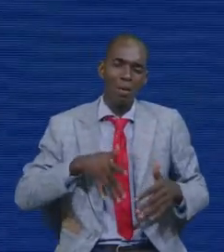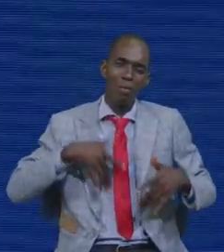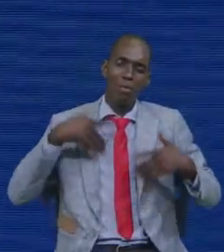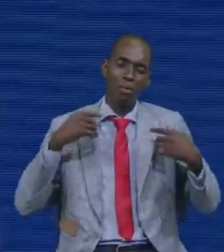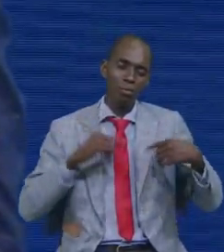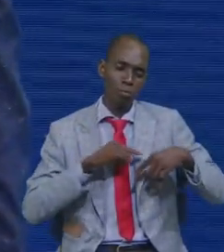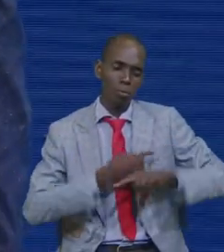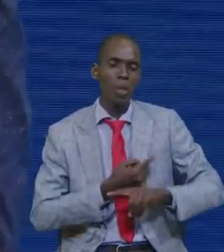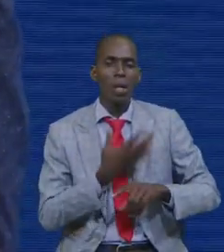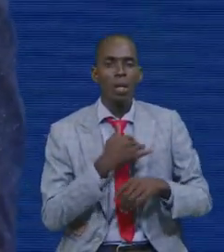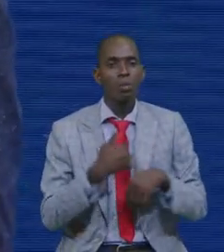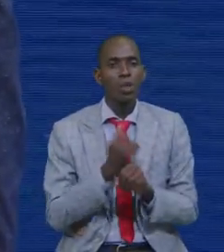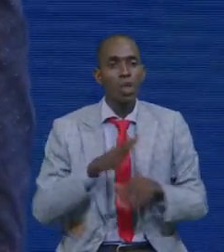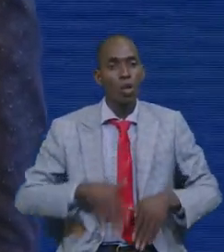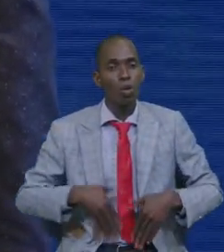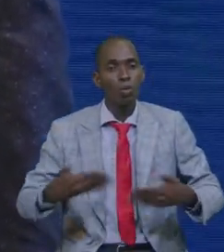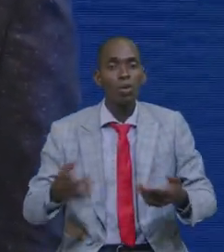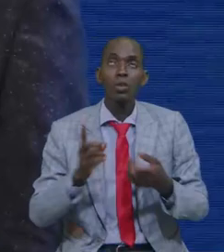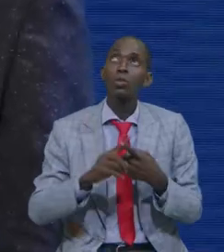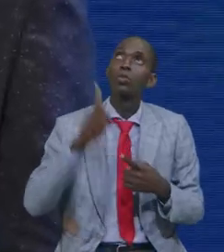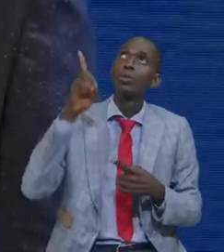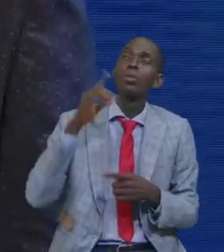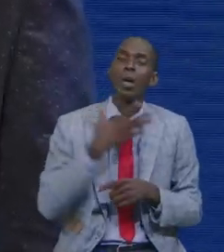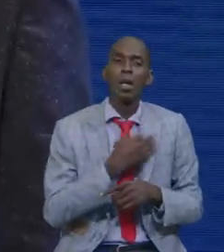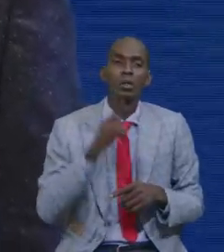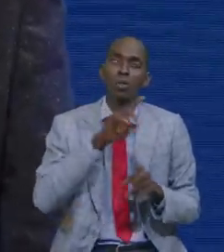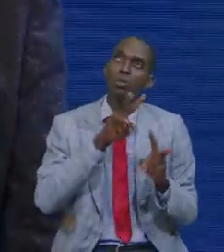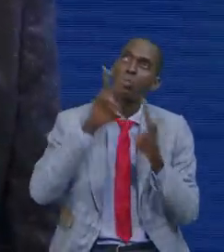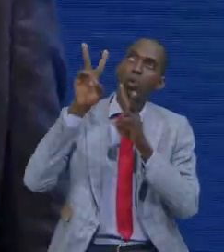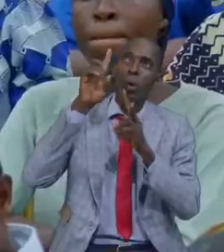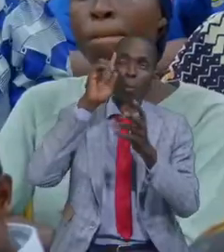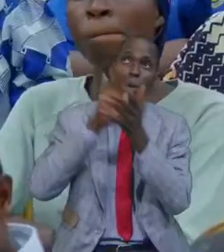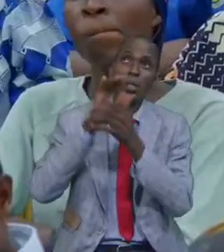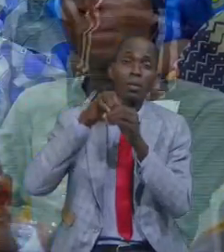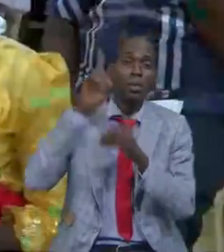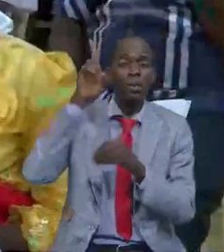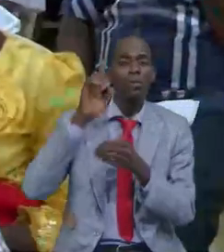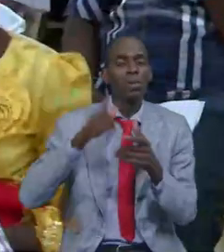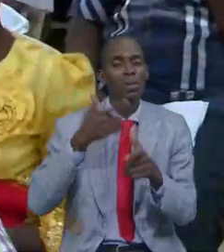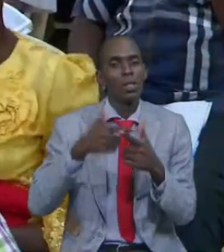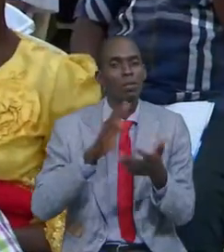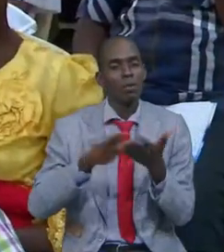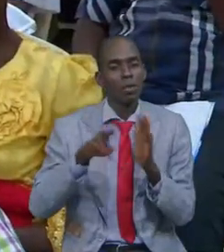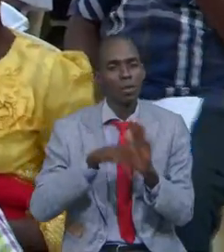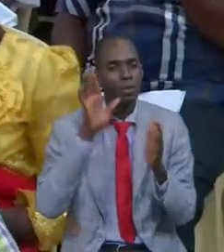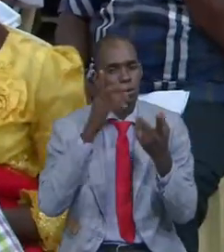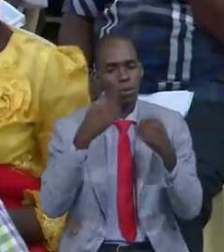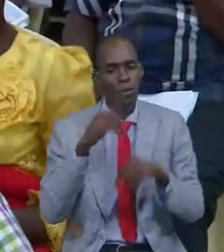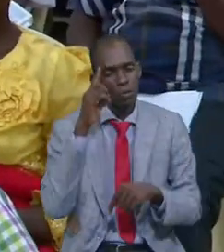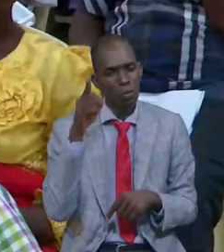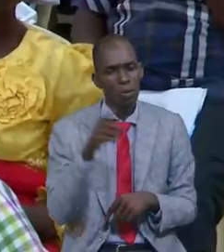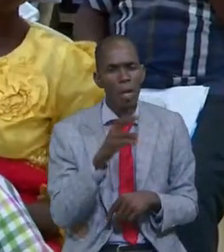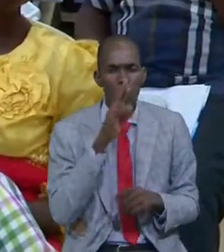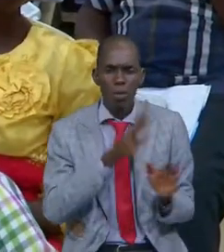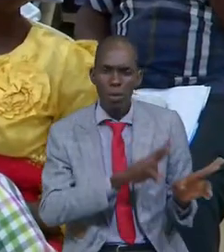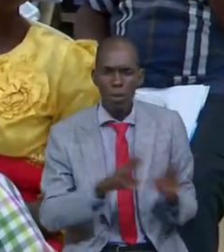Lord, and then you behold him and believe him. Forgiveness will come. Are you ready for that